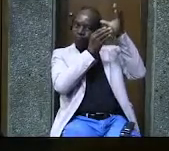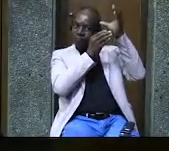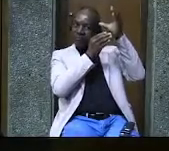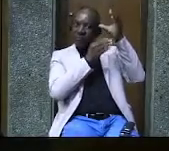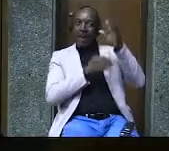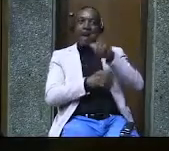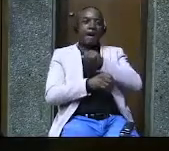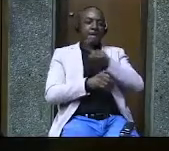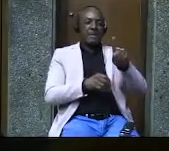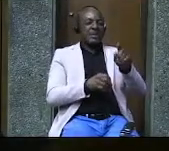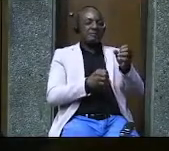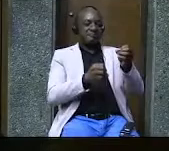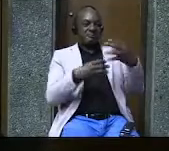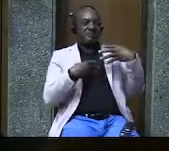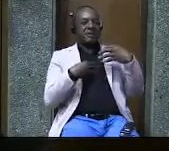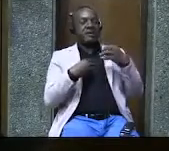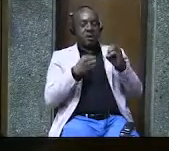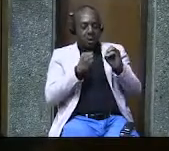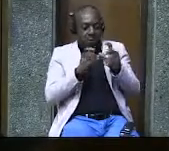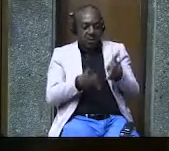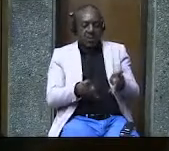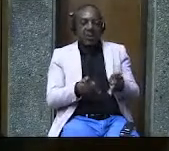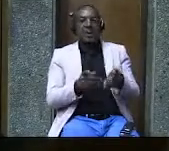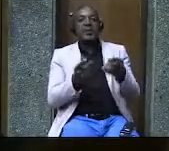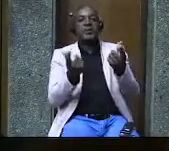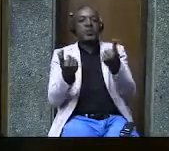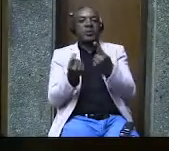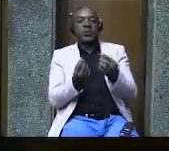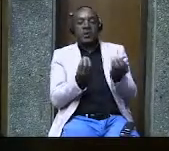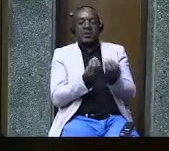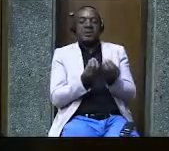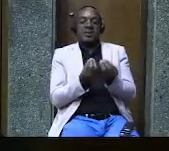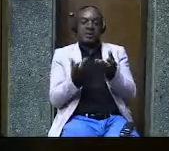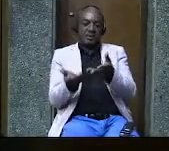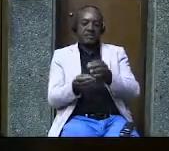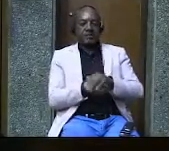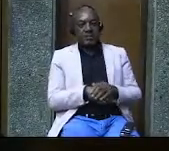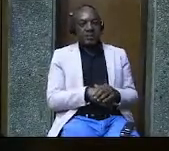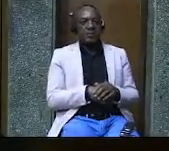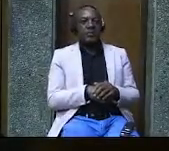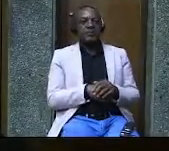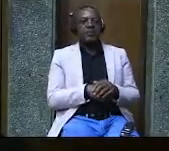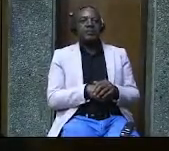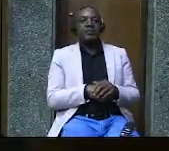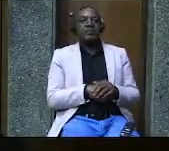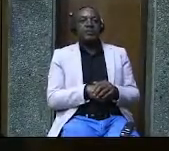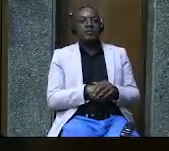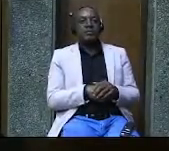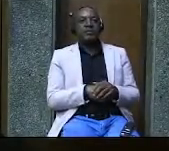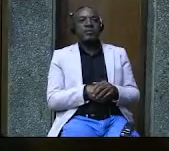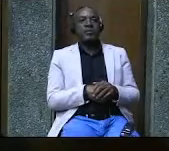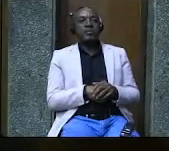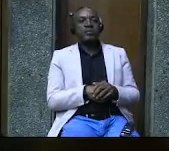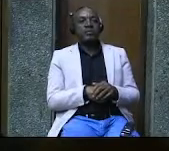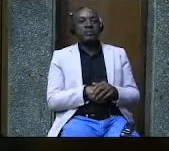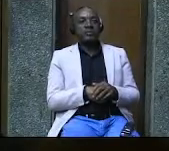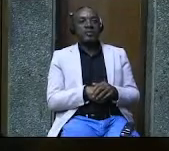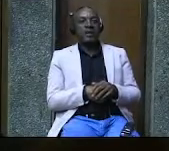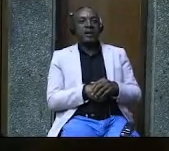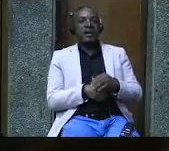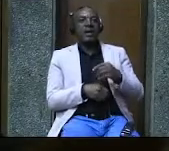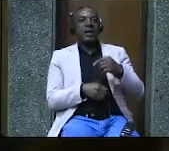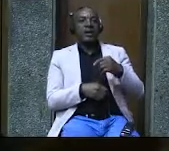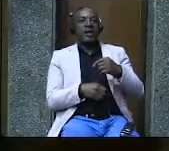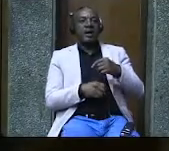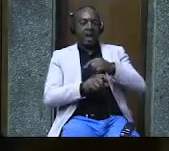been given the chance to do these things. We can, I tell you, I can start a